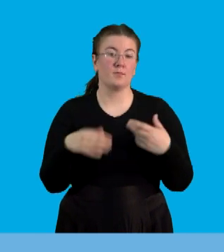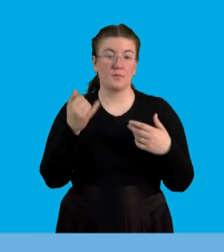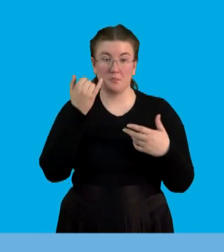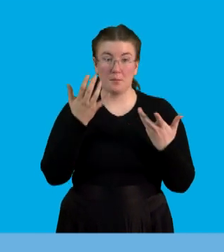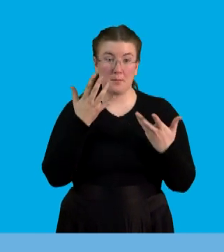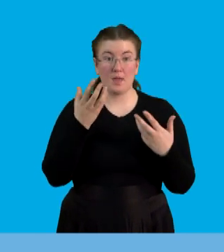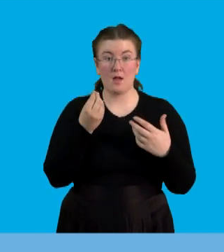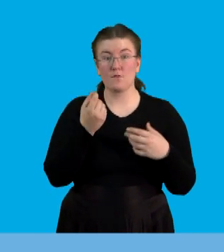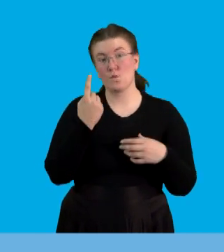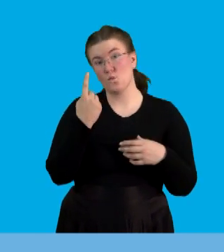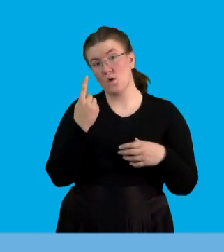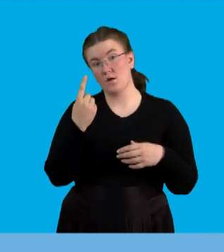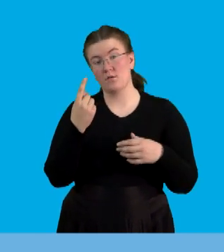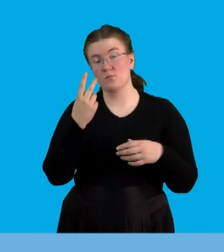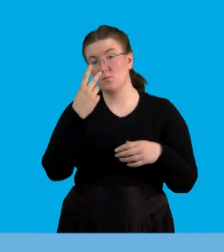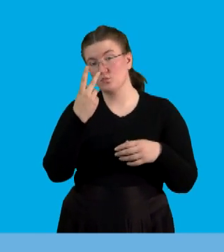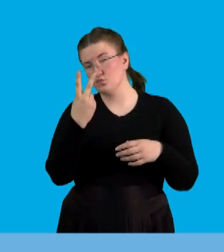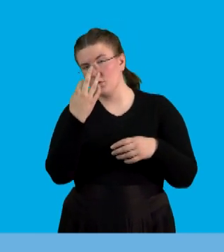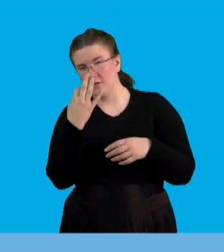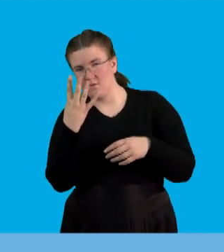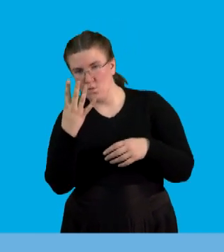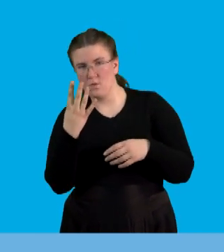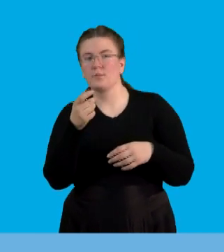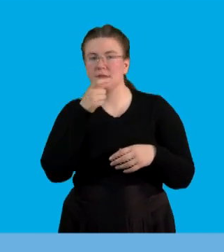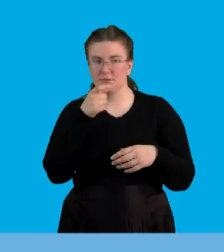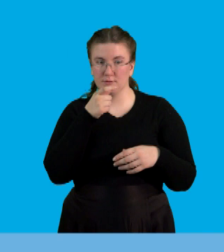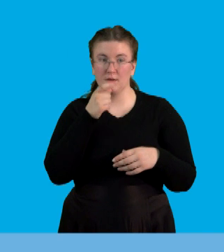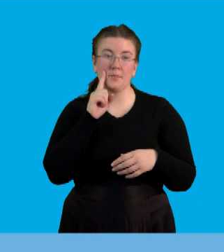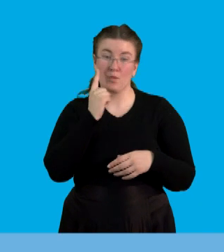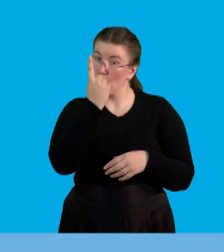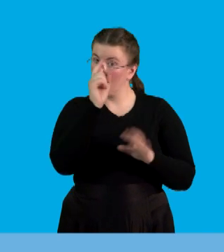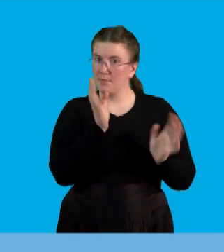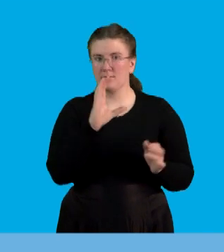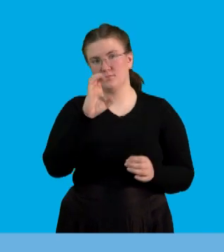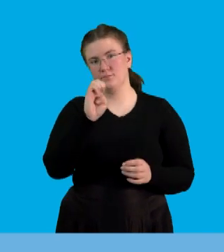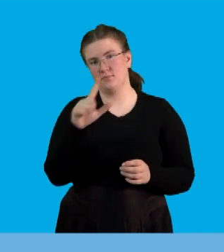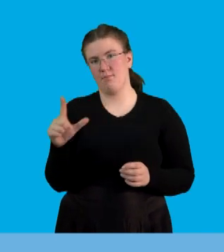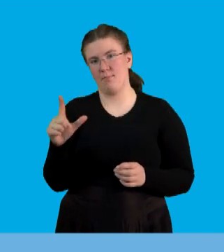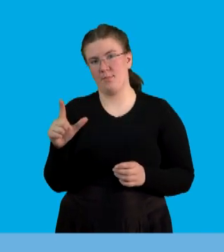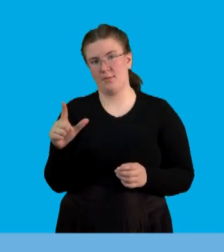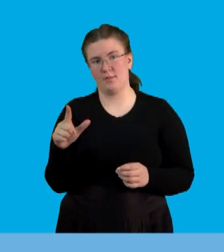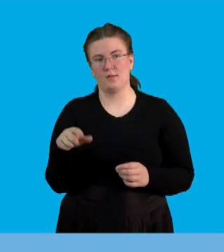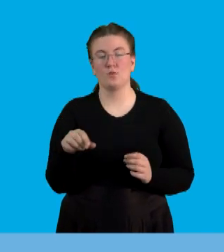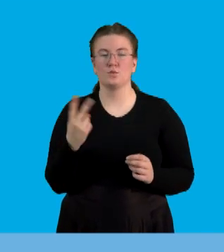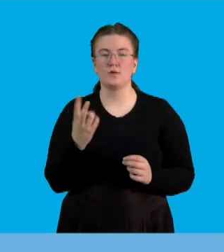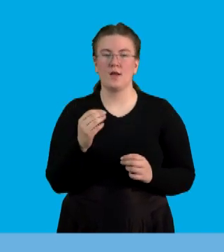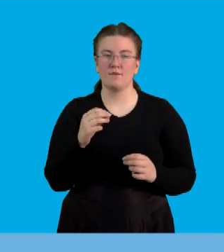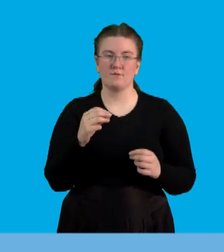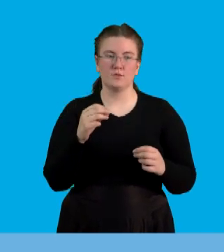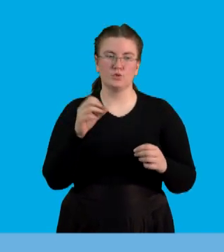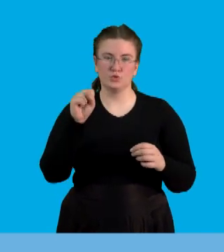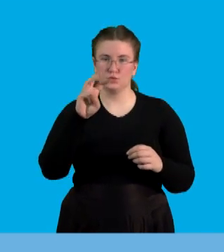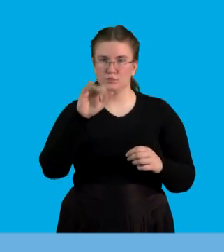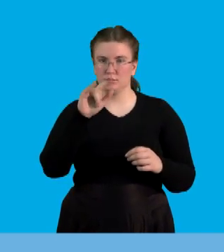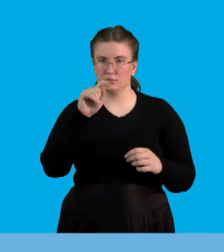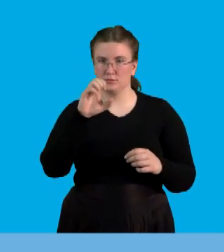than one, it's a battery, as given here. If it's more than one, it's a battery. If it's just a one, as you can see here, it is a cell. And then we